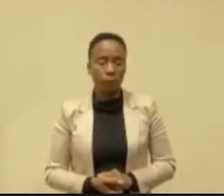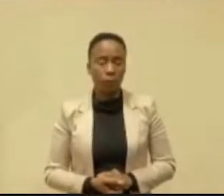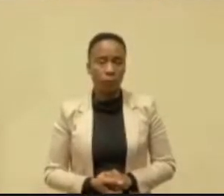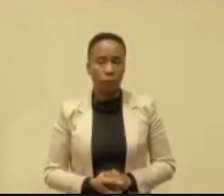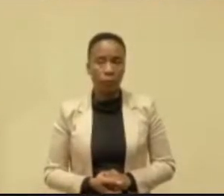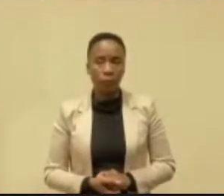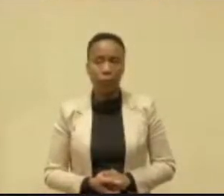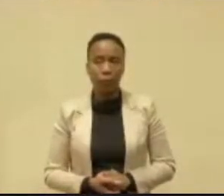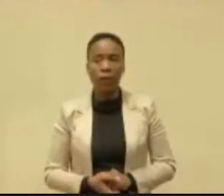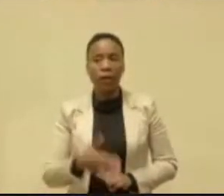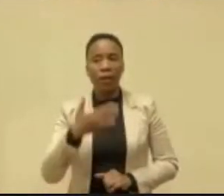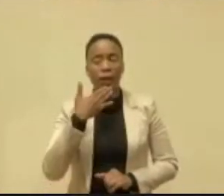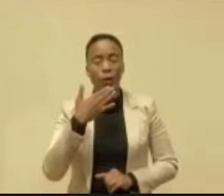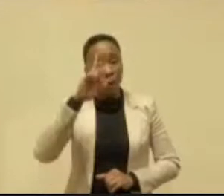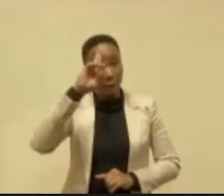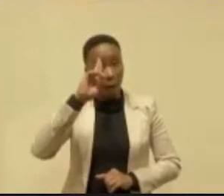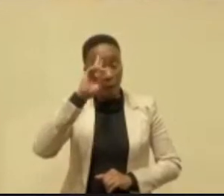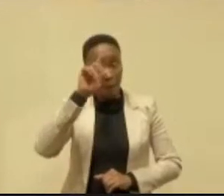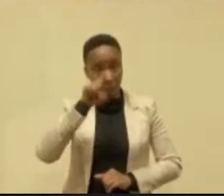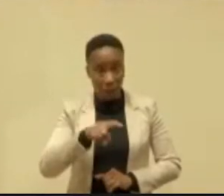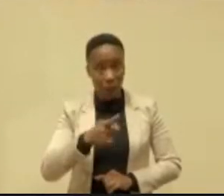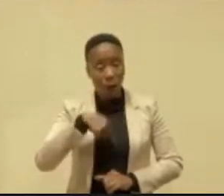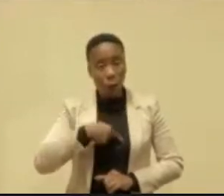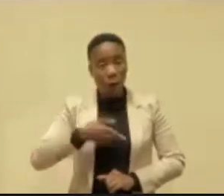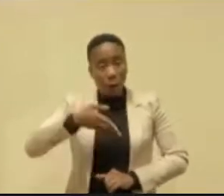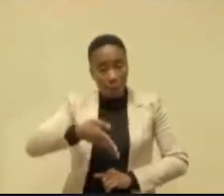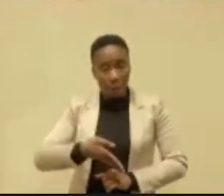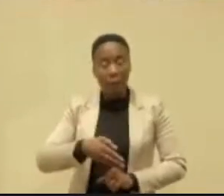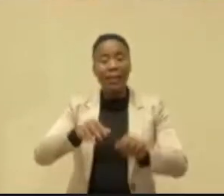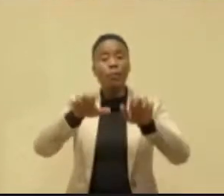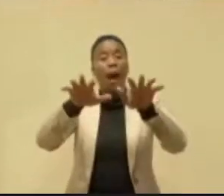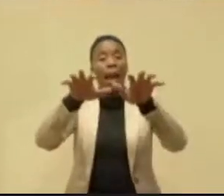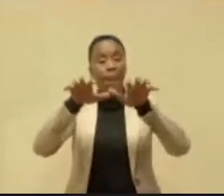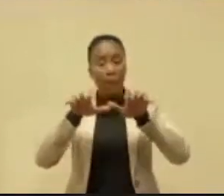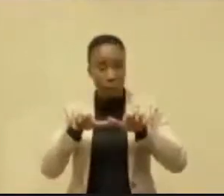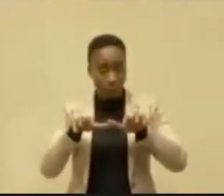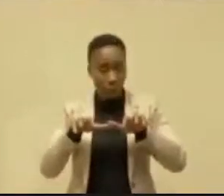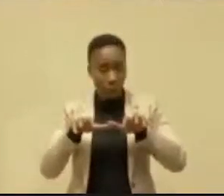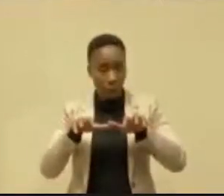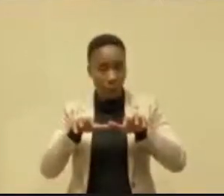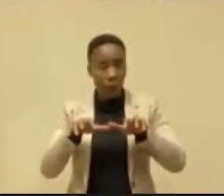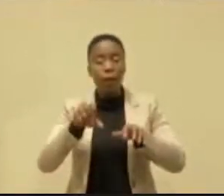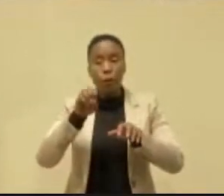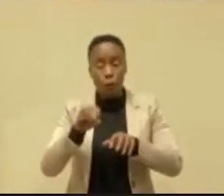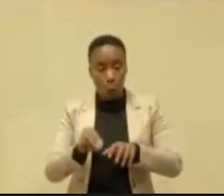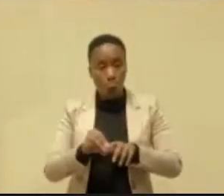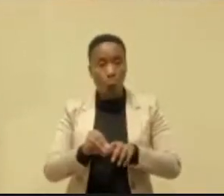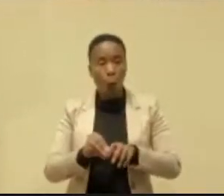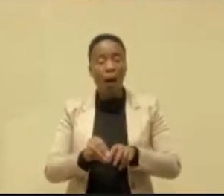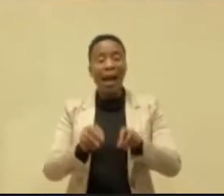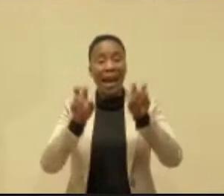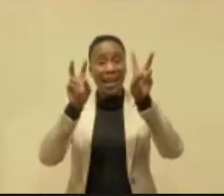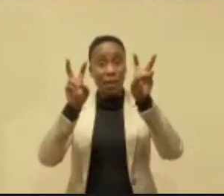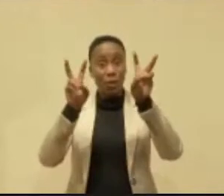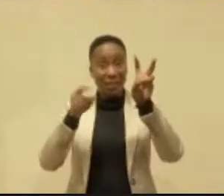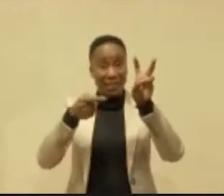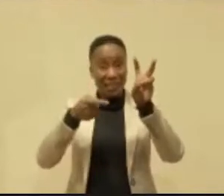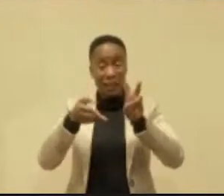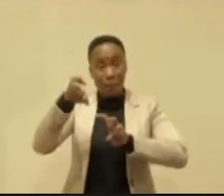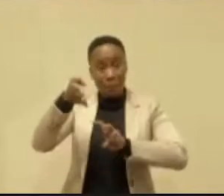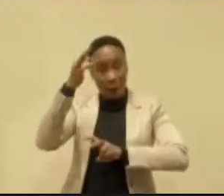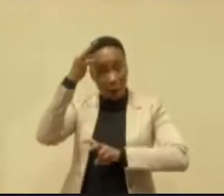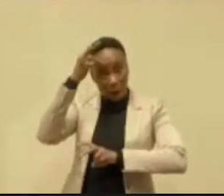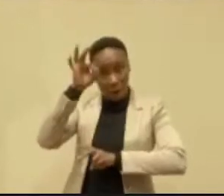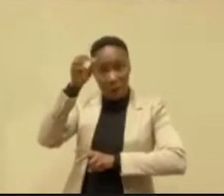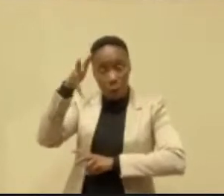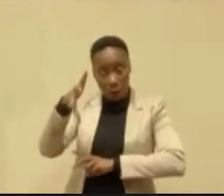you must remember we are here as parliament so the government the issues will go to the government